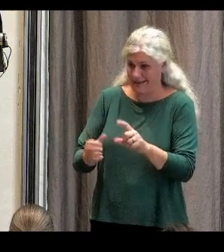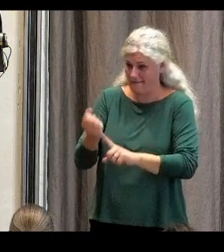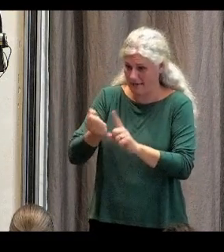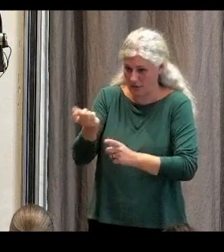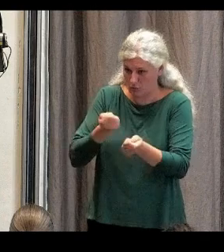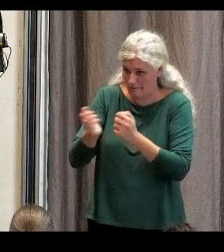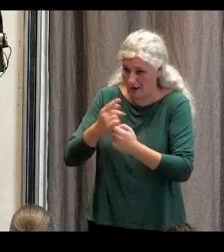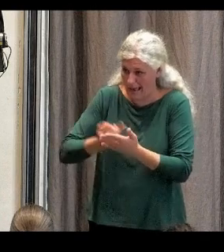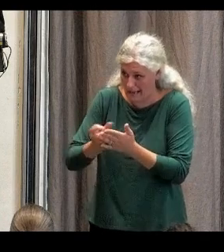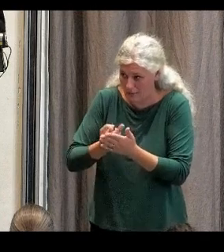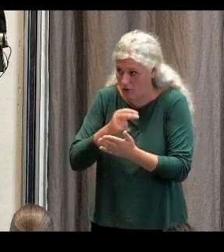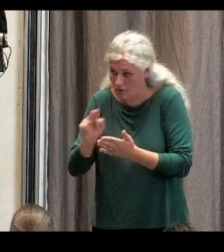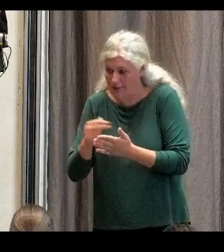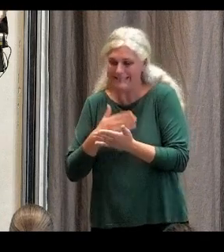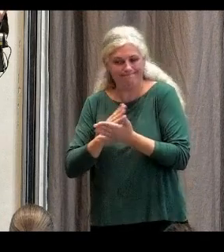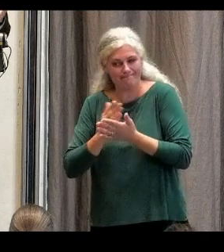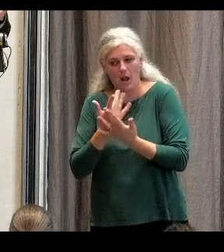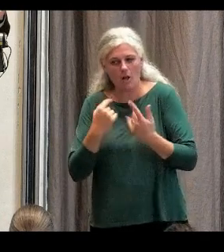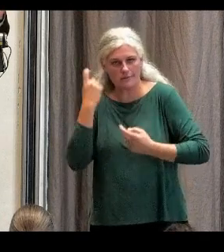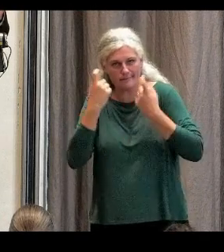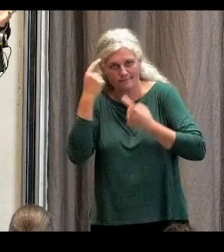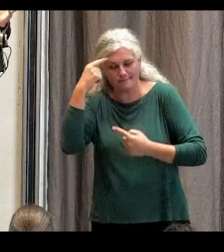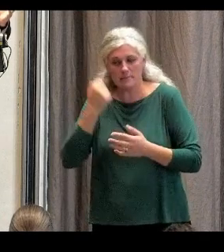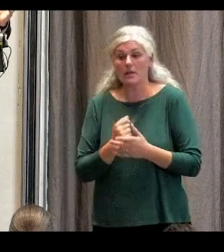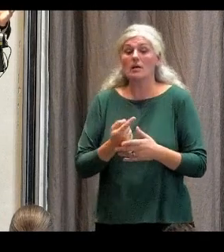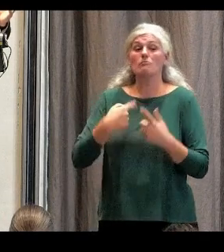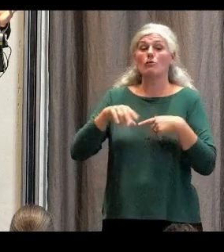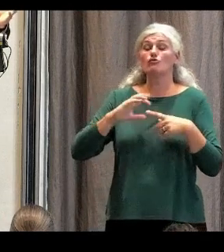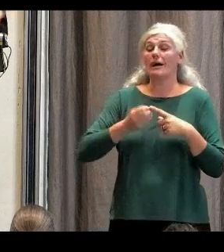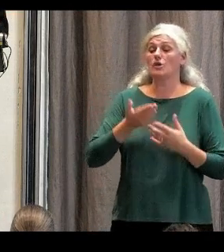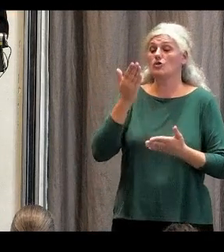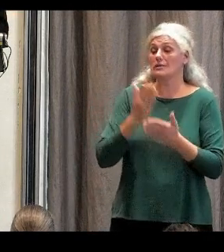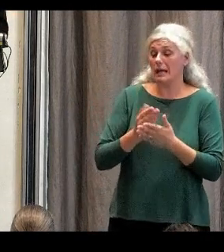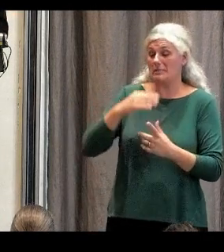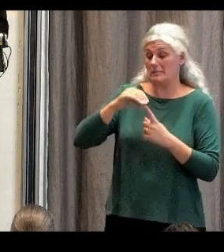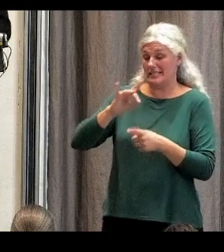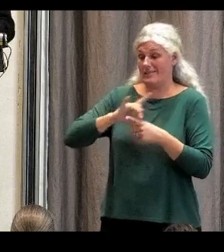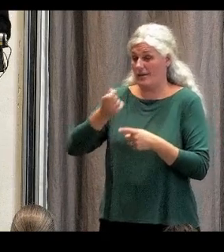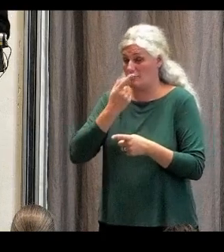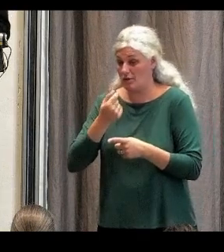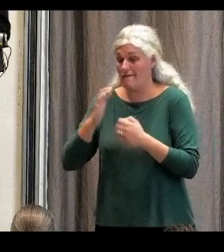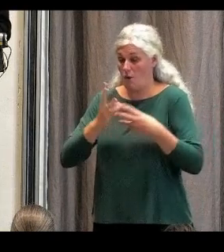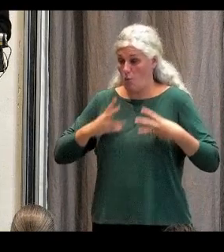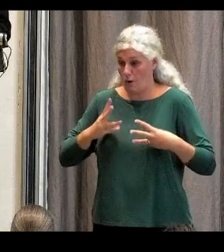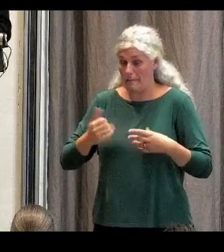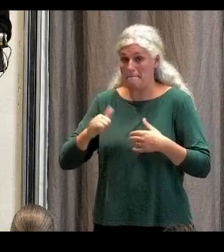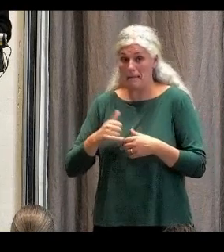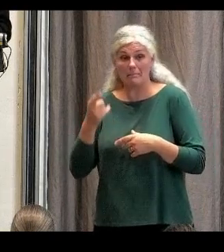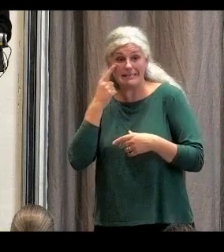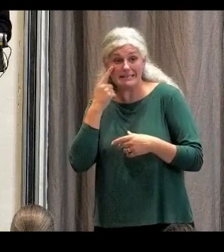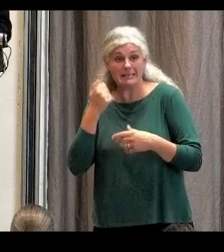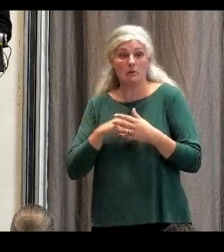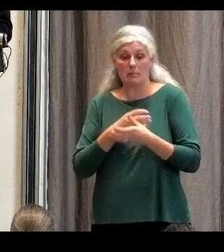epilepsy? It's really challenging, but on the whole, we're tending not to start valproate for women, and increasingly we may not be starting as much